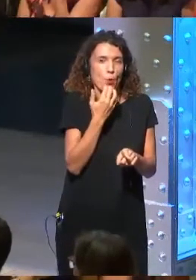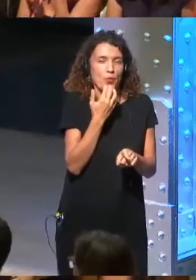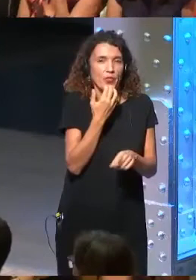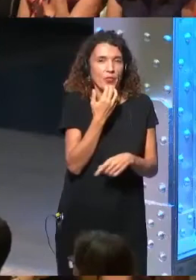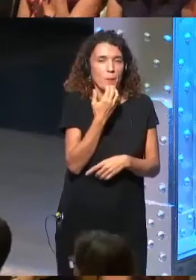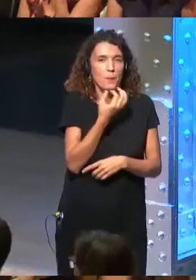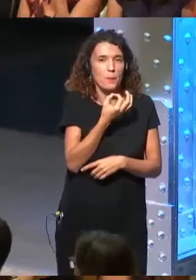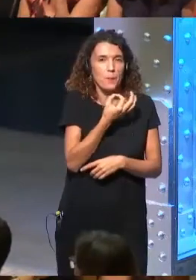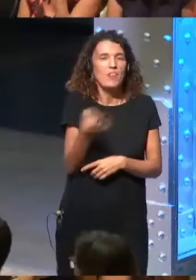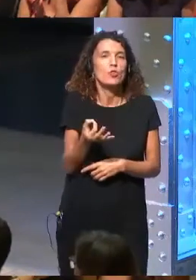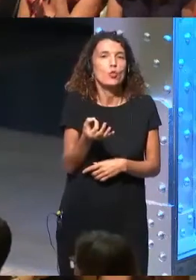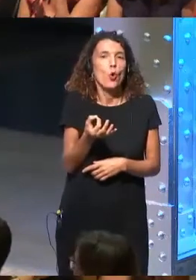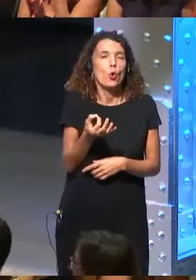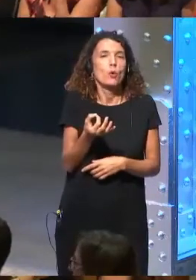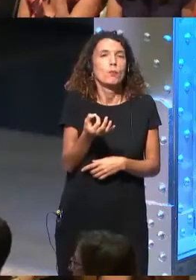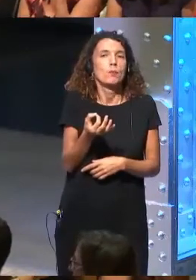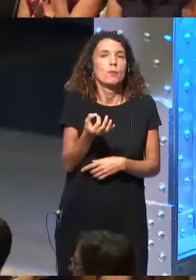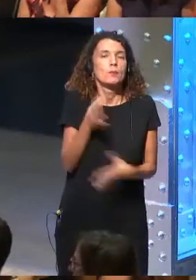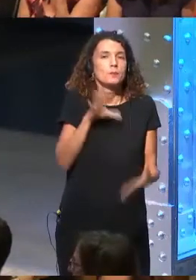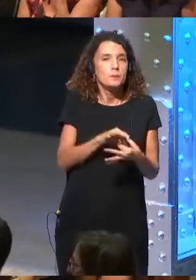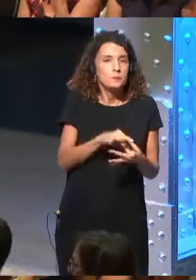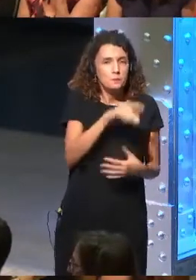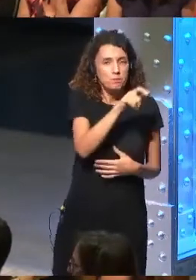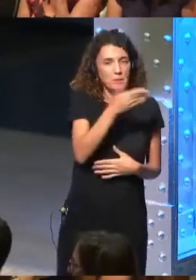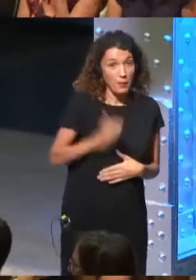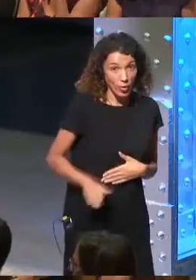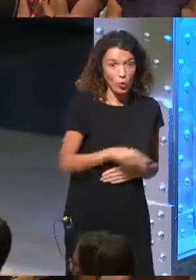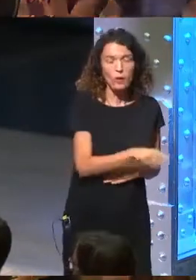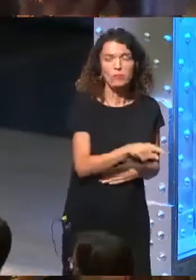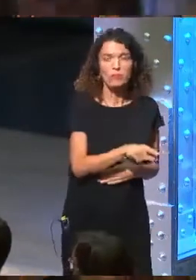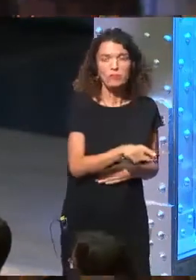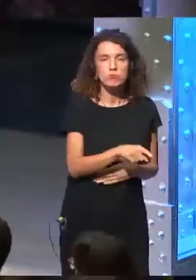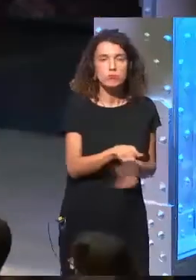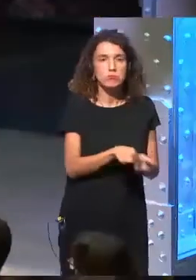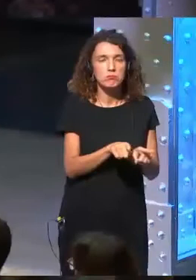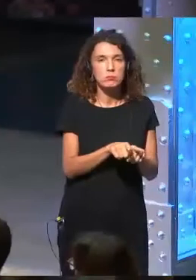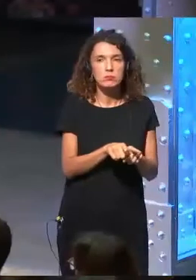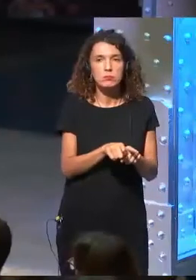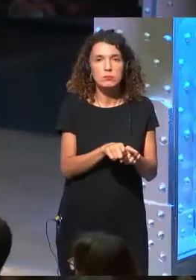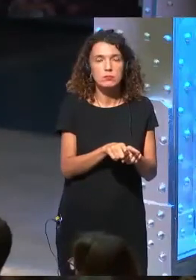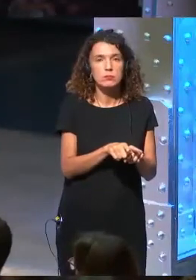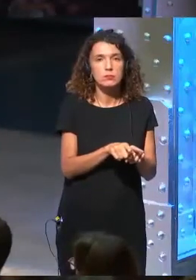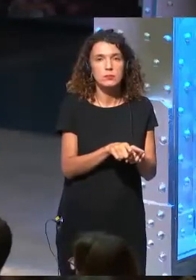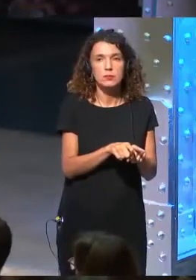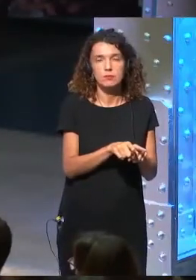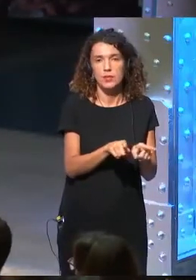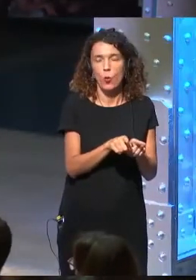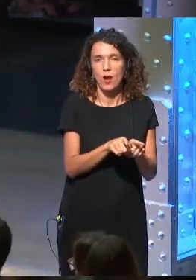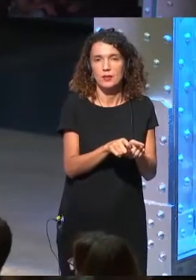whose defeat by civilization is constantly paraded before your